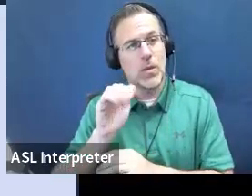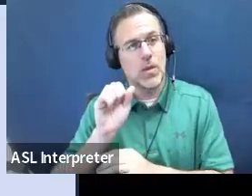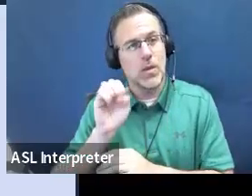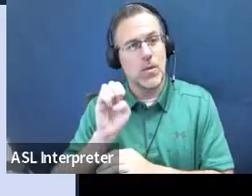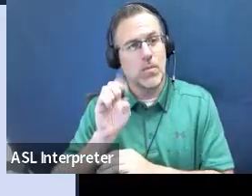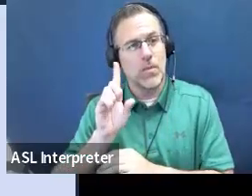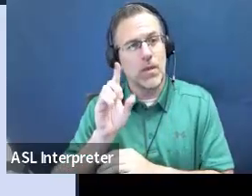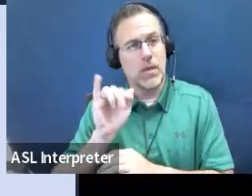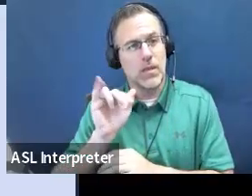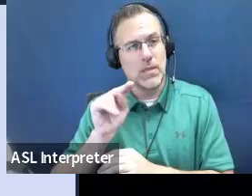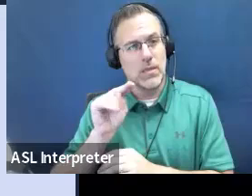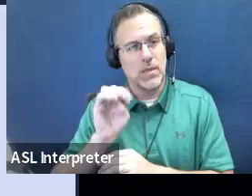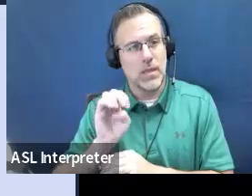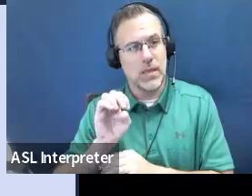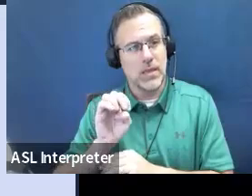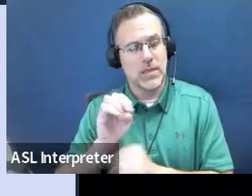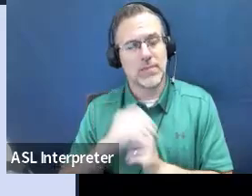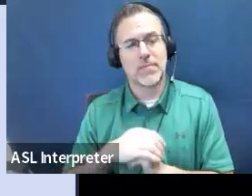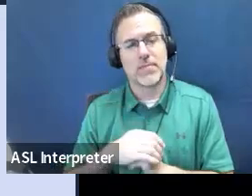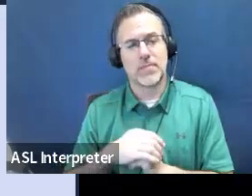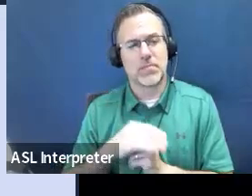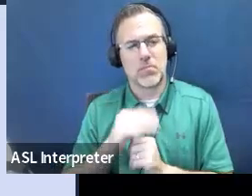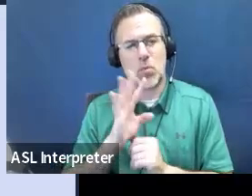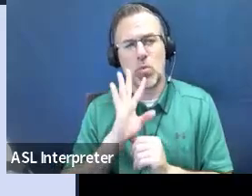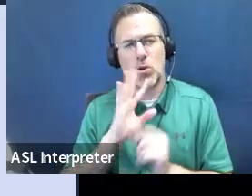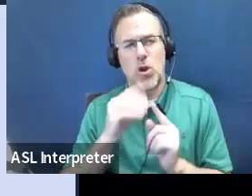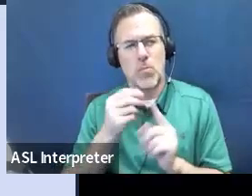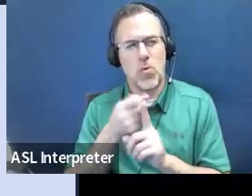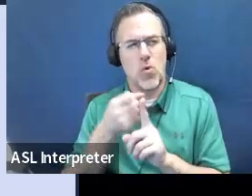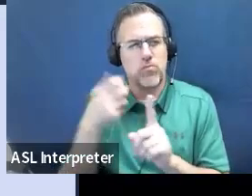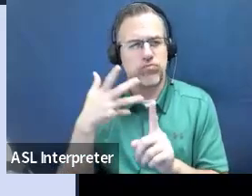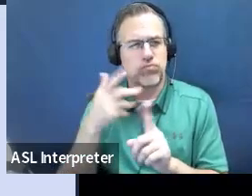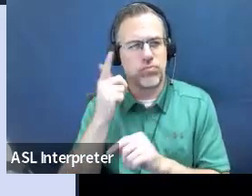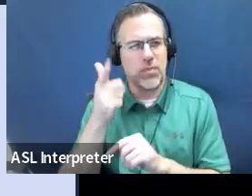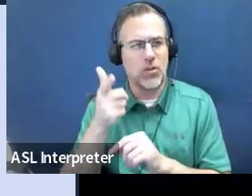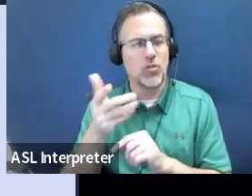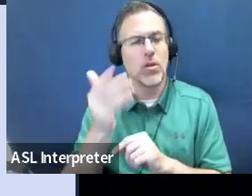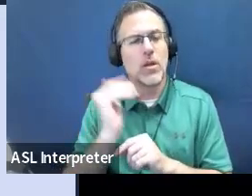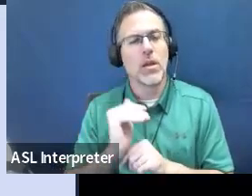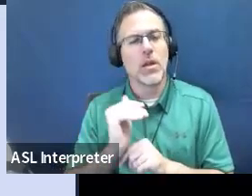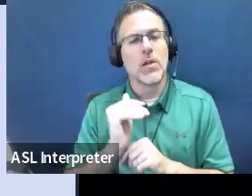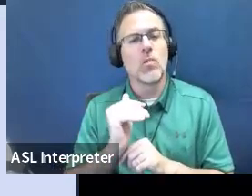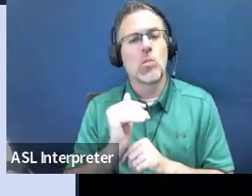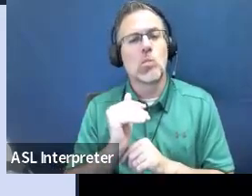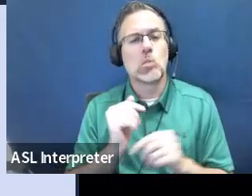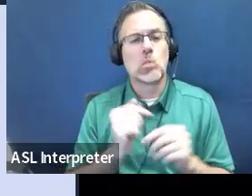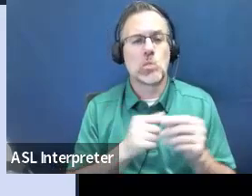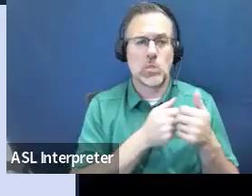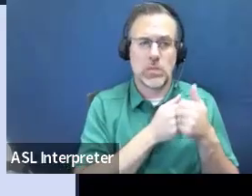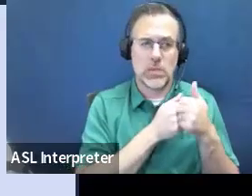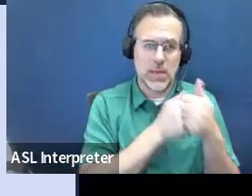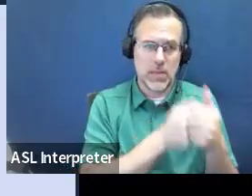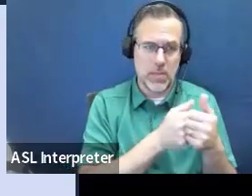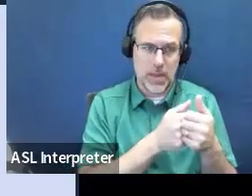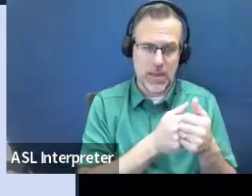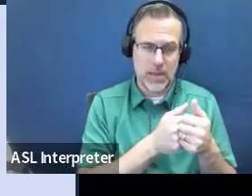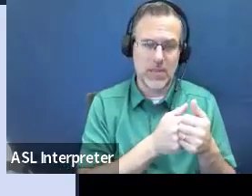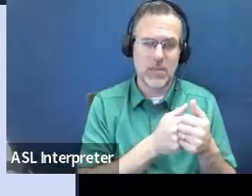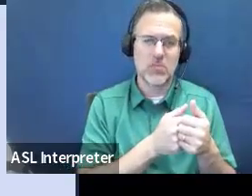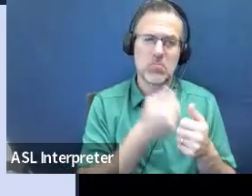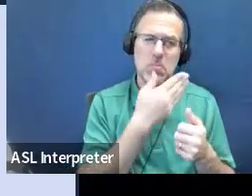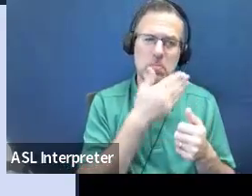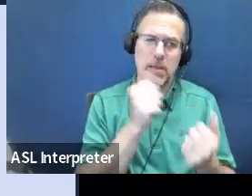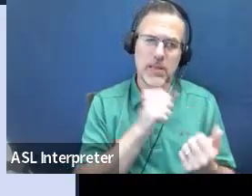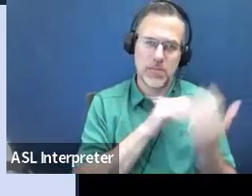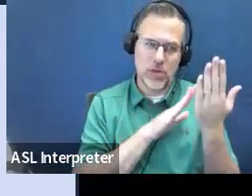we'll talk a little bit about that. I think I have a slide around that. And then compliance for your goals, you can see there's compliance, but then there's also a few best practice